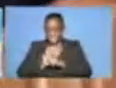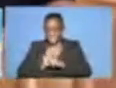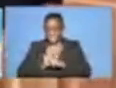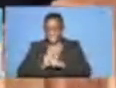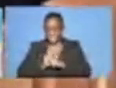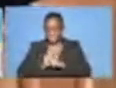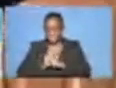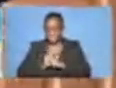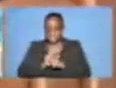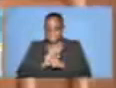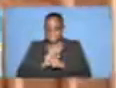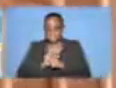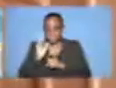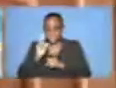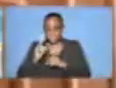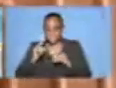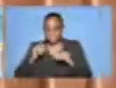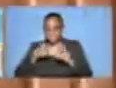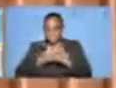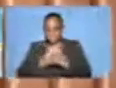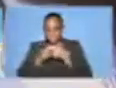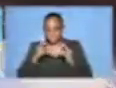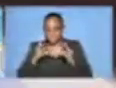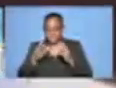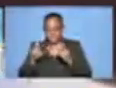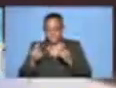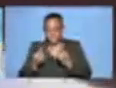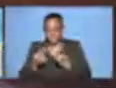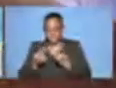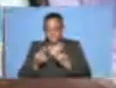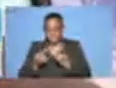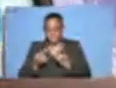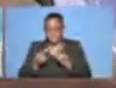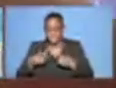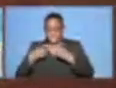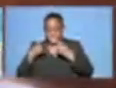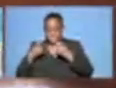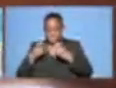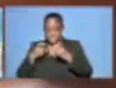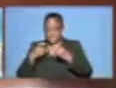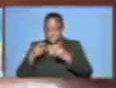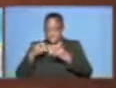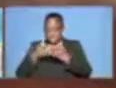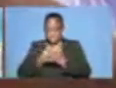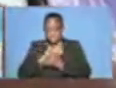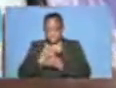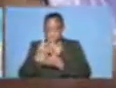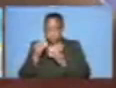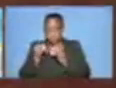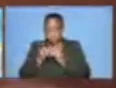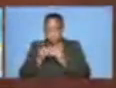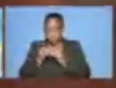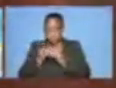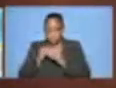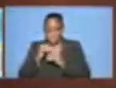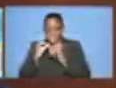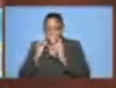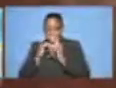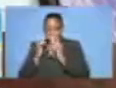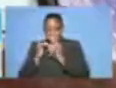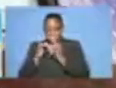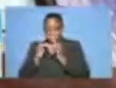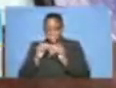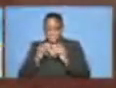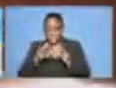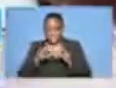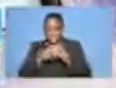offering a brand new approach to doing business in person by providing consumers with a new, more modern and digital alternative.